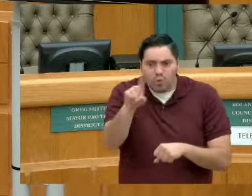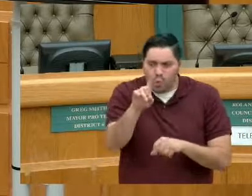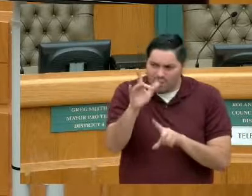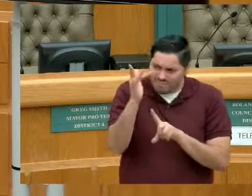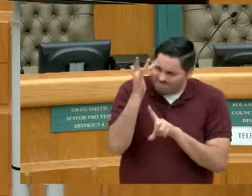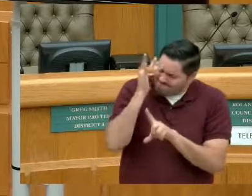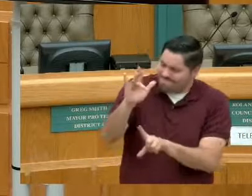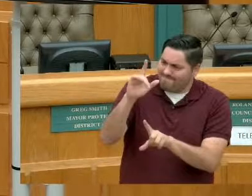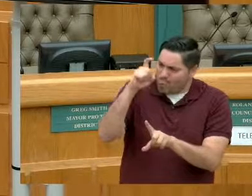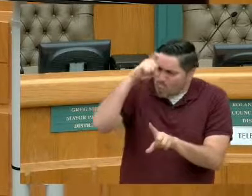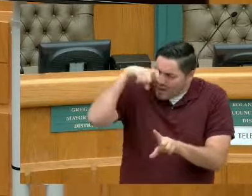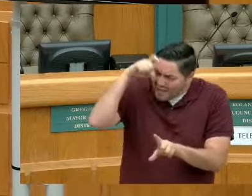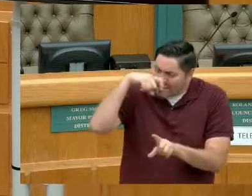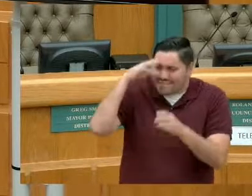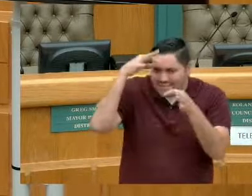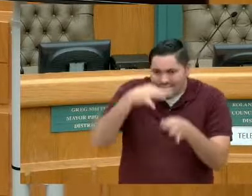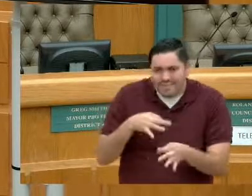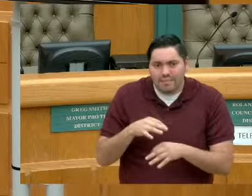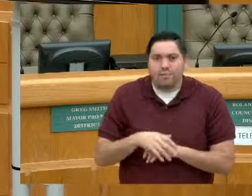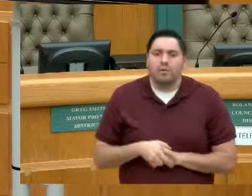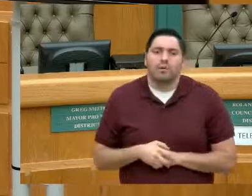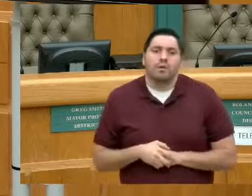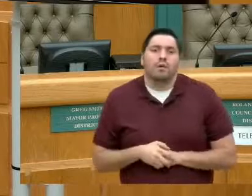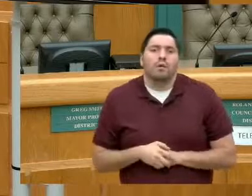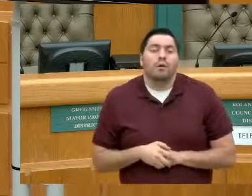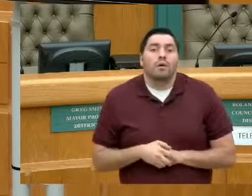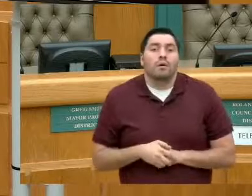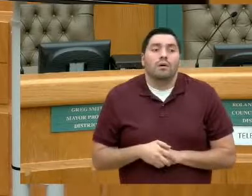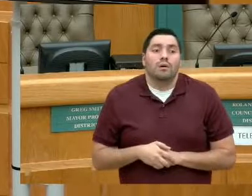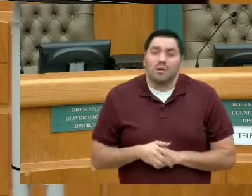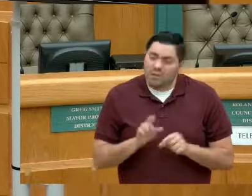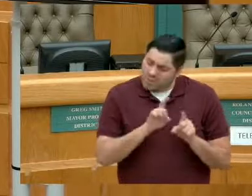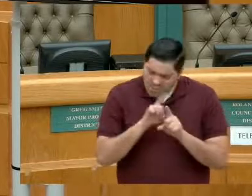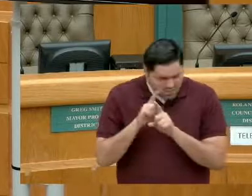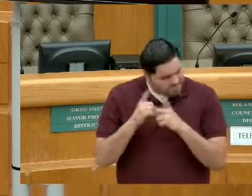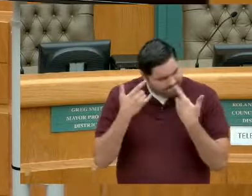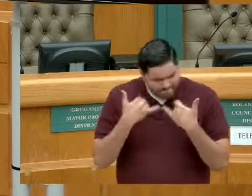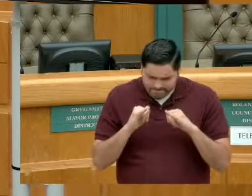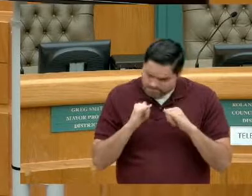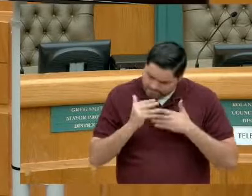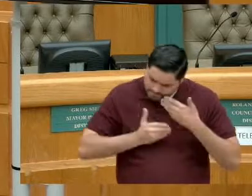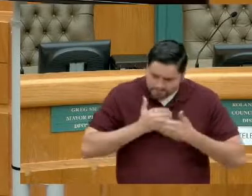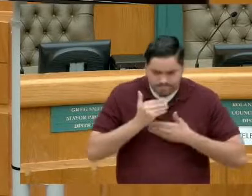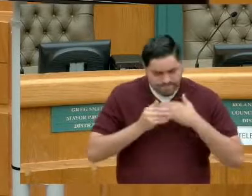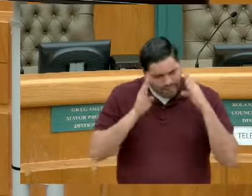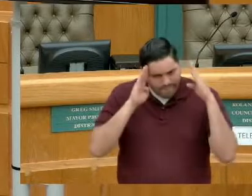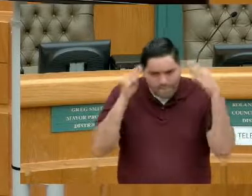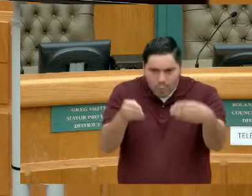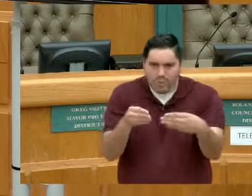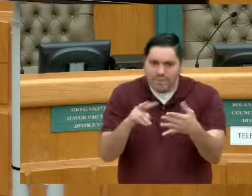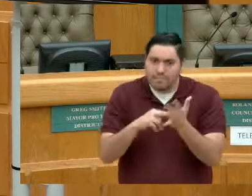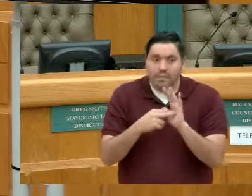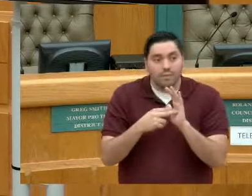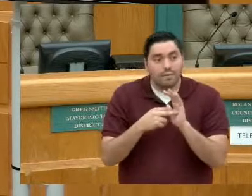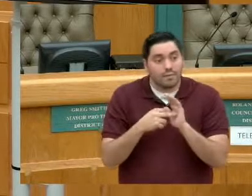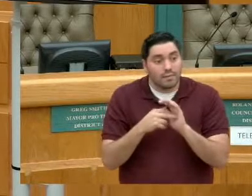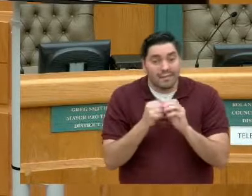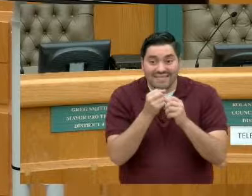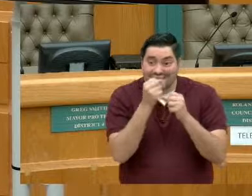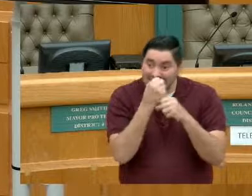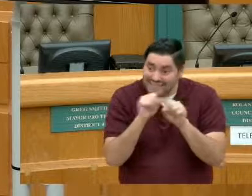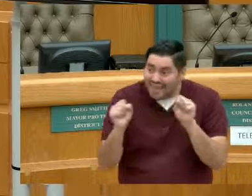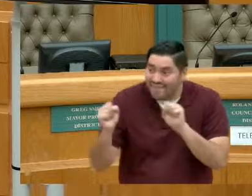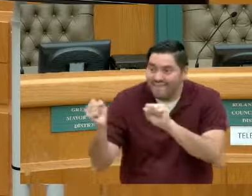smart and really stay very diligent about keeping each other safe. As